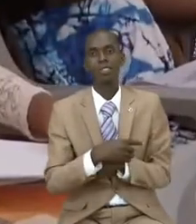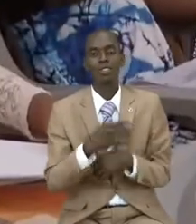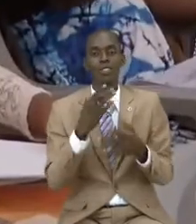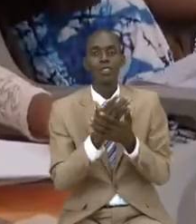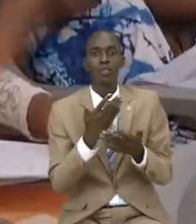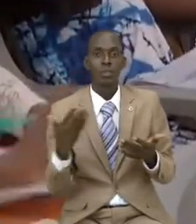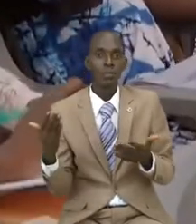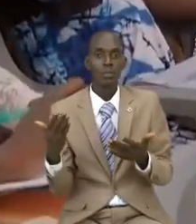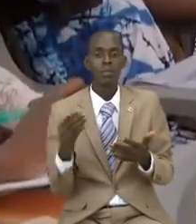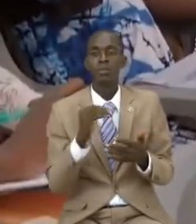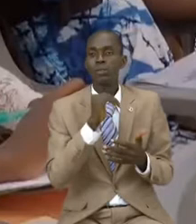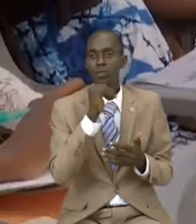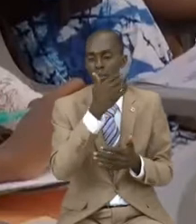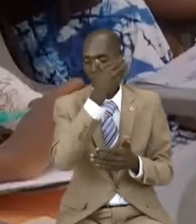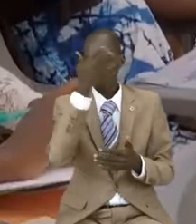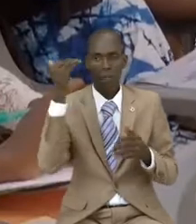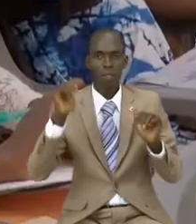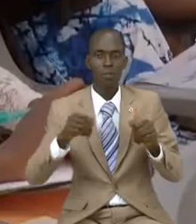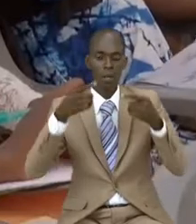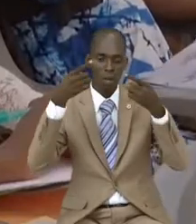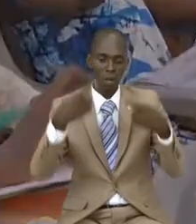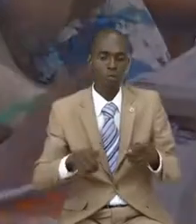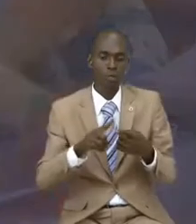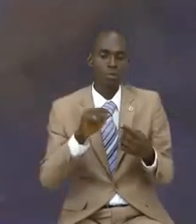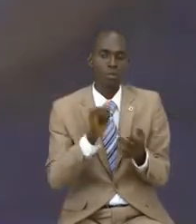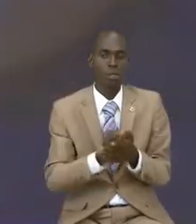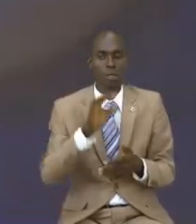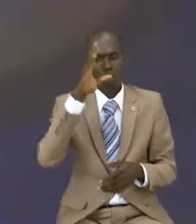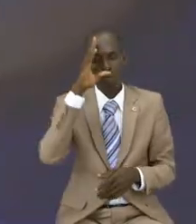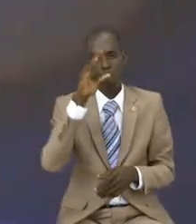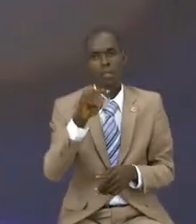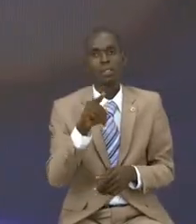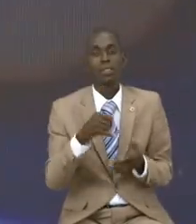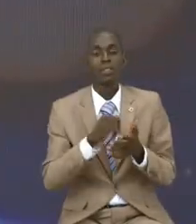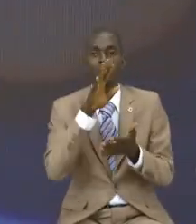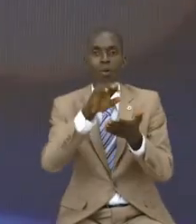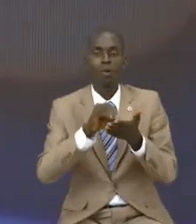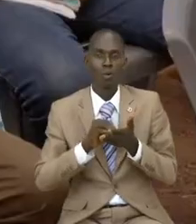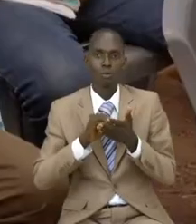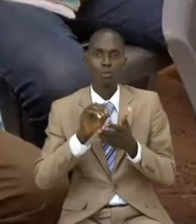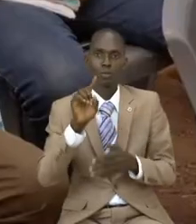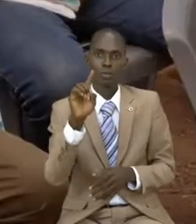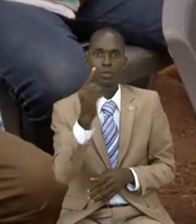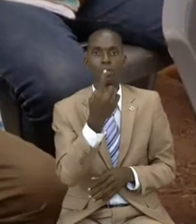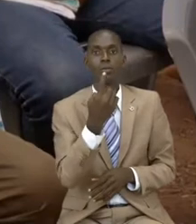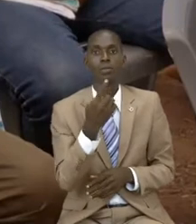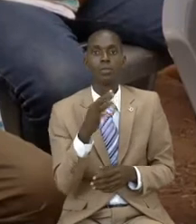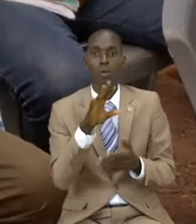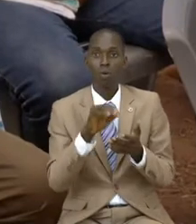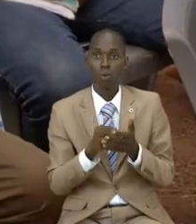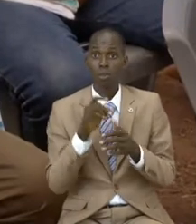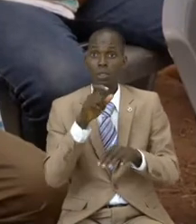something unforgettable happened to him. It's your turn. Let him talk to